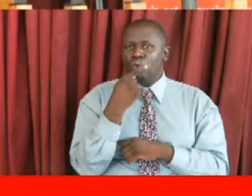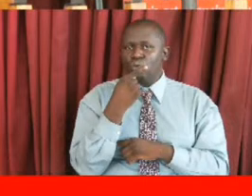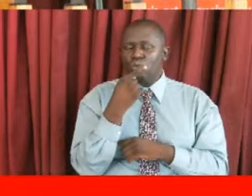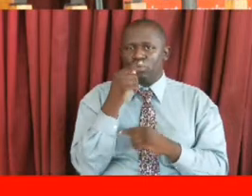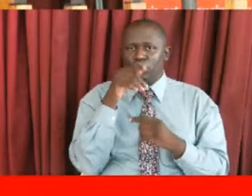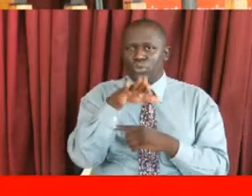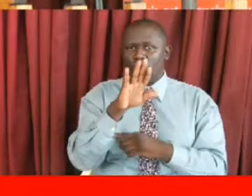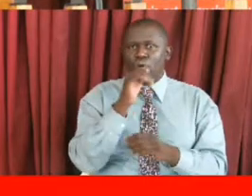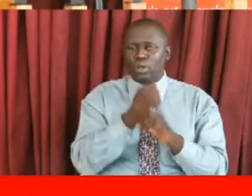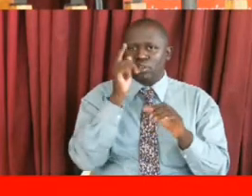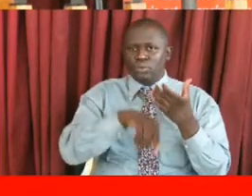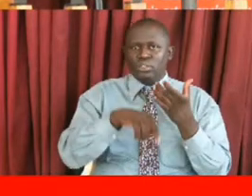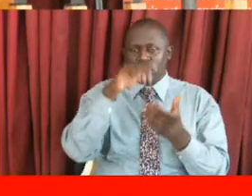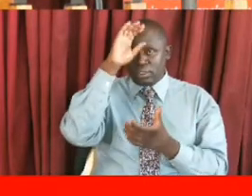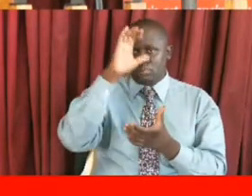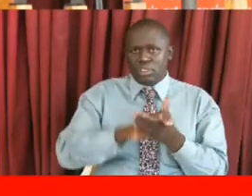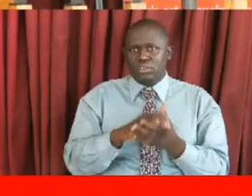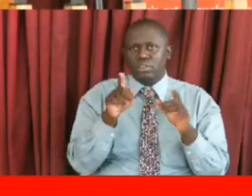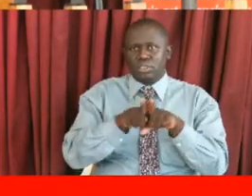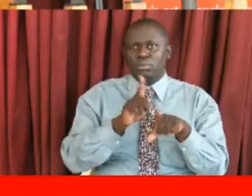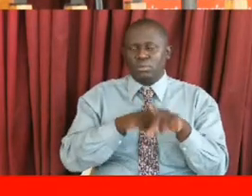and Watch What